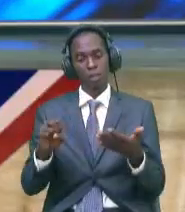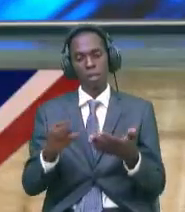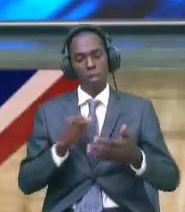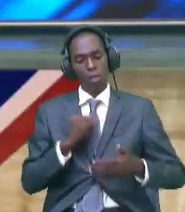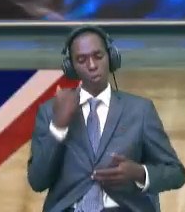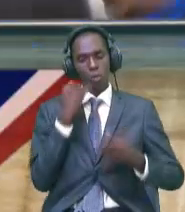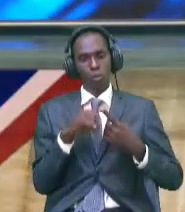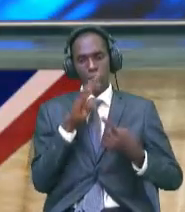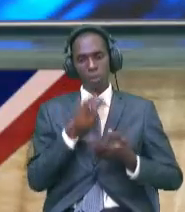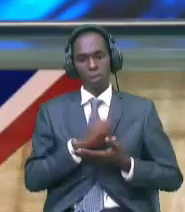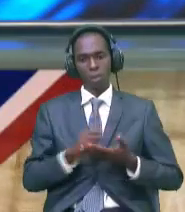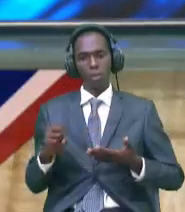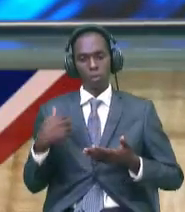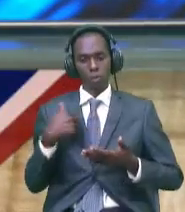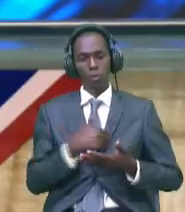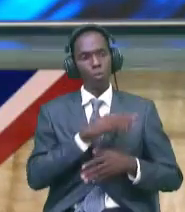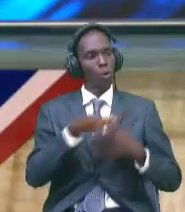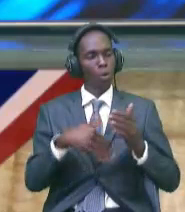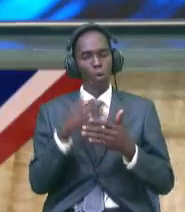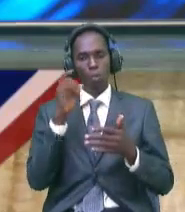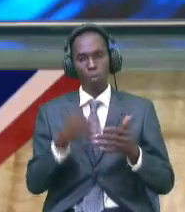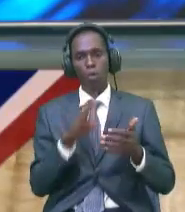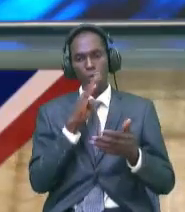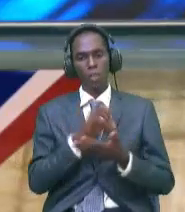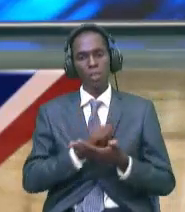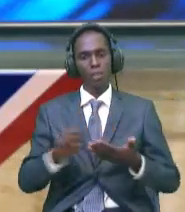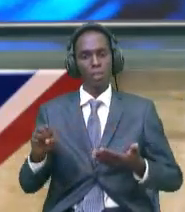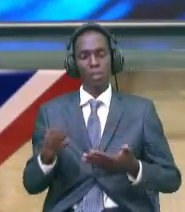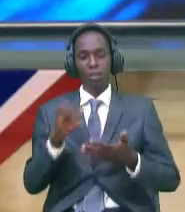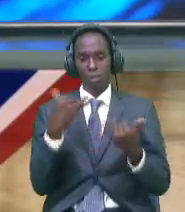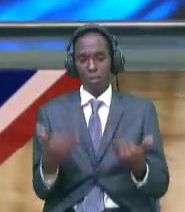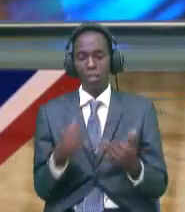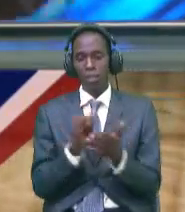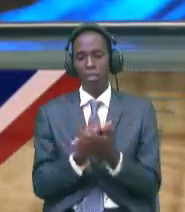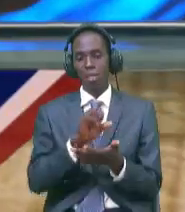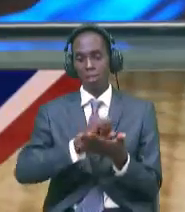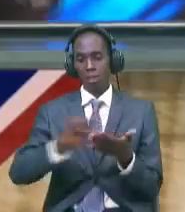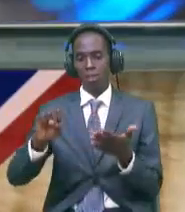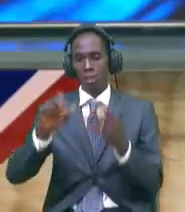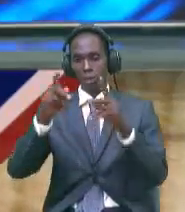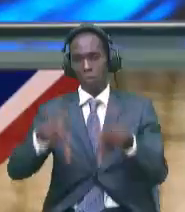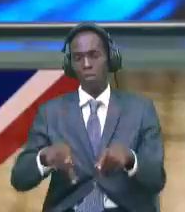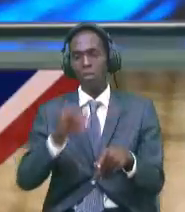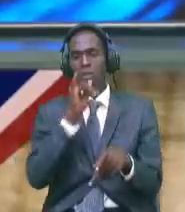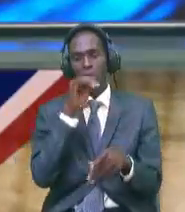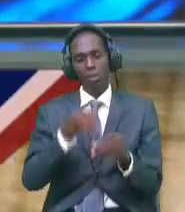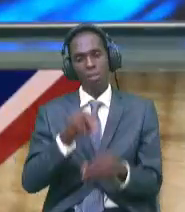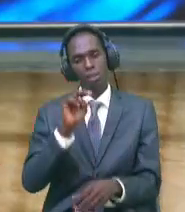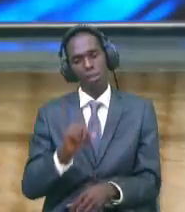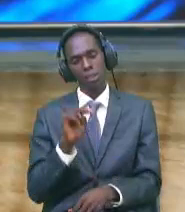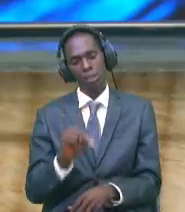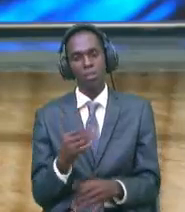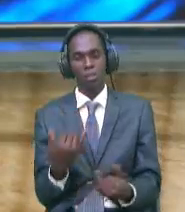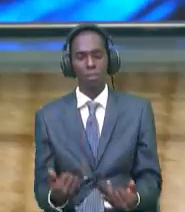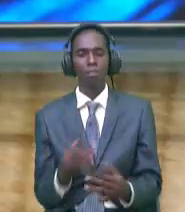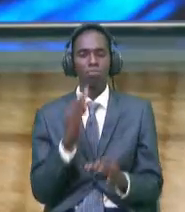saint. We should all be saints. That saint is in need now. You might be in need tomorrow. That